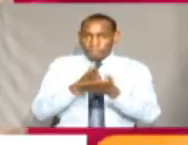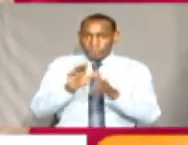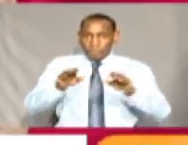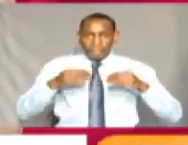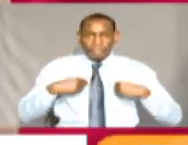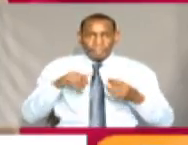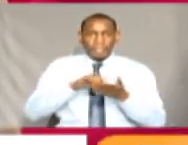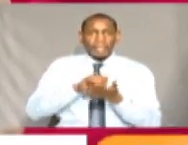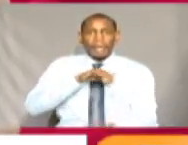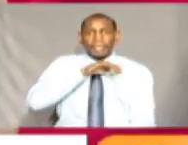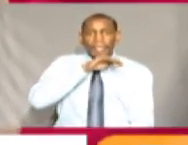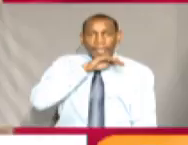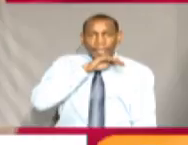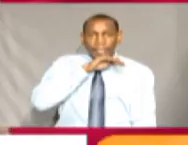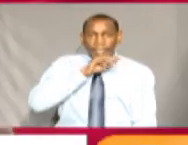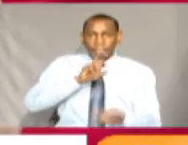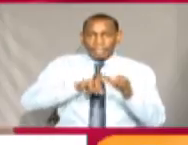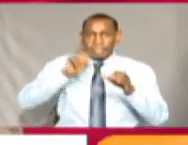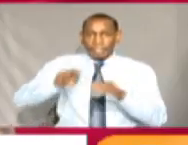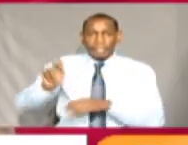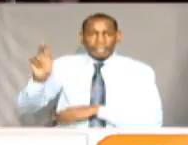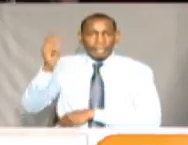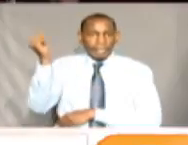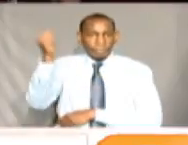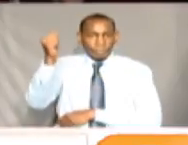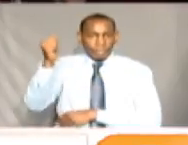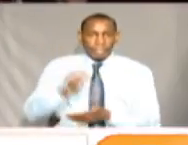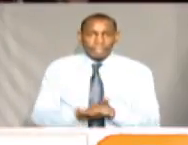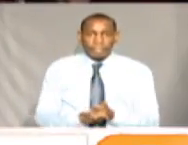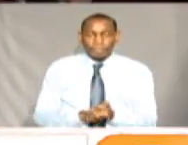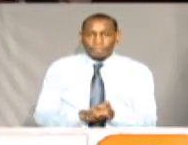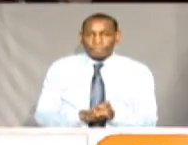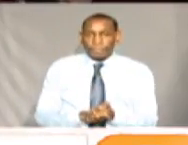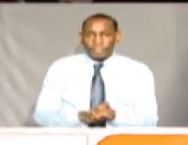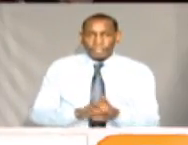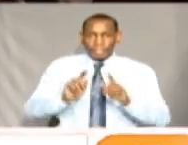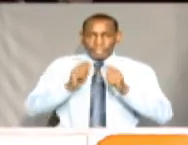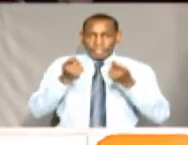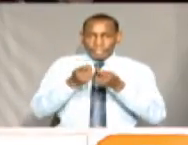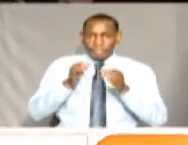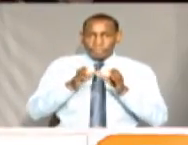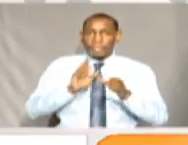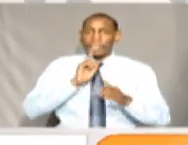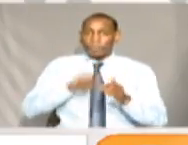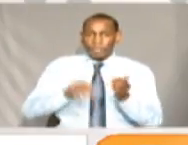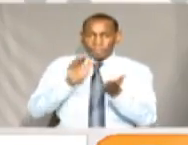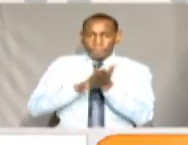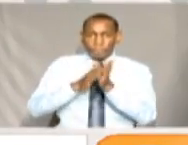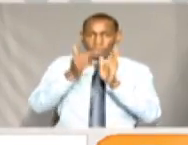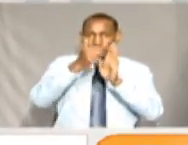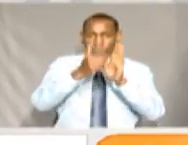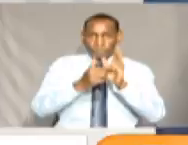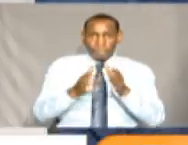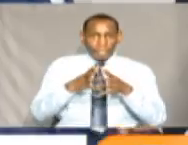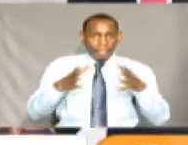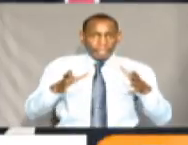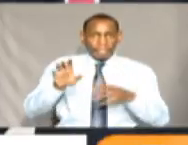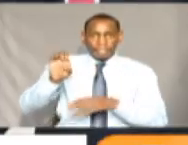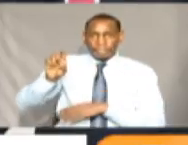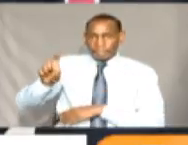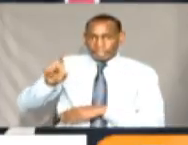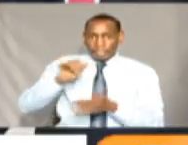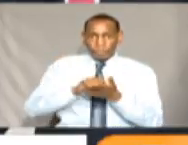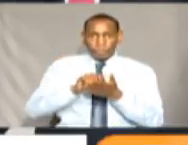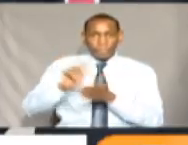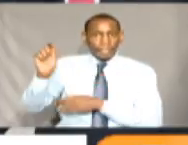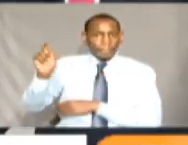Raila Odinga should exit from Kenyan politics. Sources within the task force hinted that among the proposals is an expanded executive with